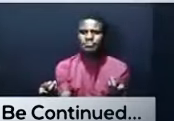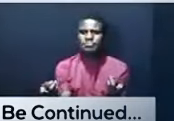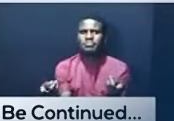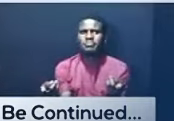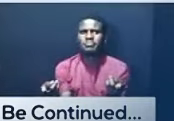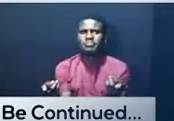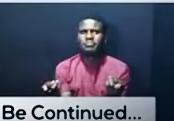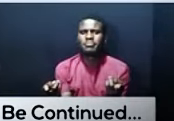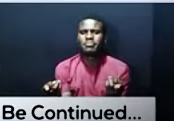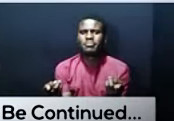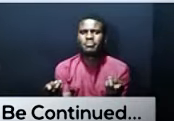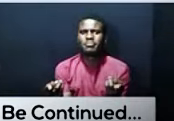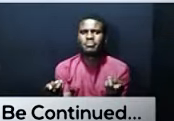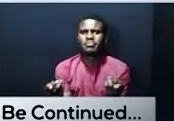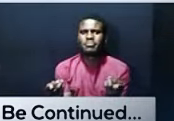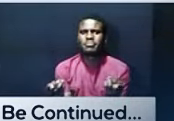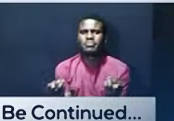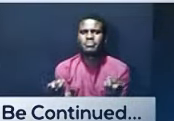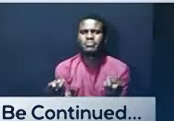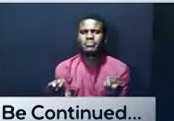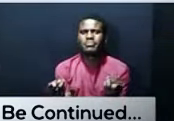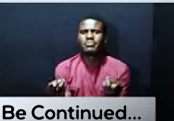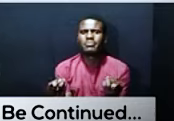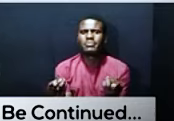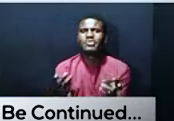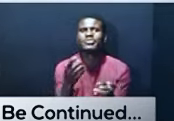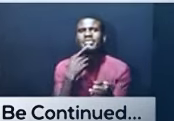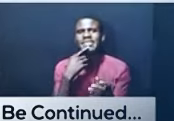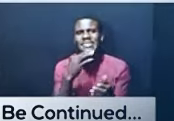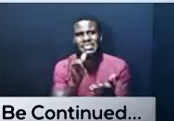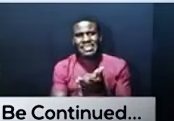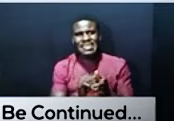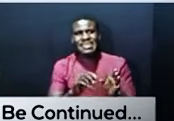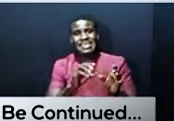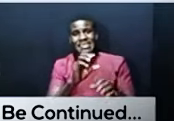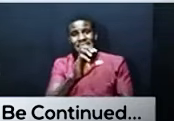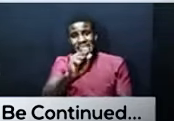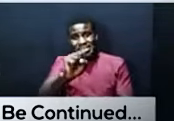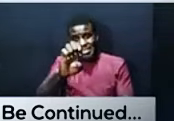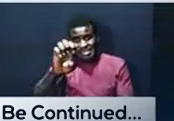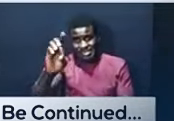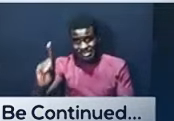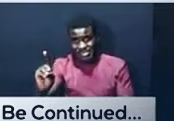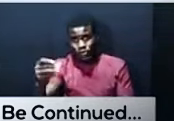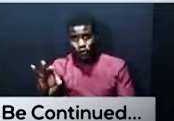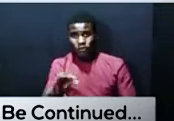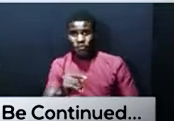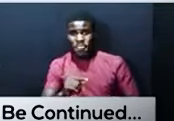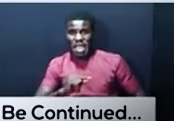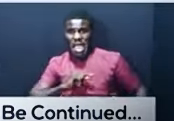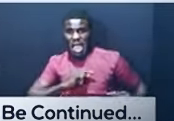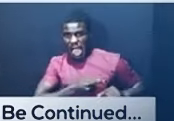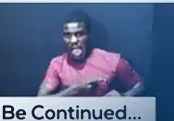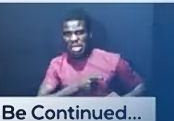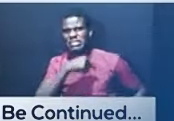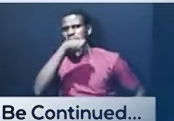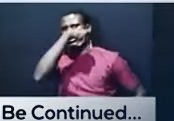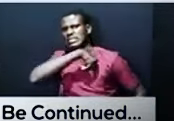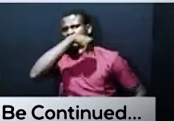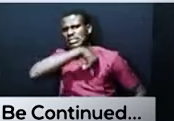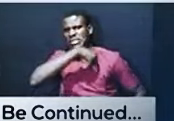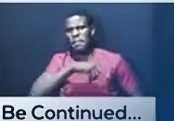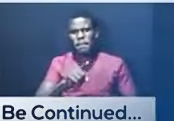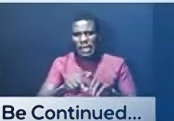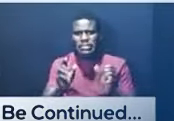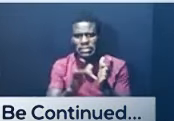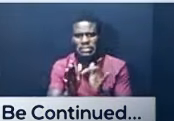disclosed. So we started by saying that these seeds of resentment are in the inner man, the hidden man. But Jesus